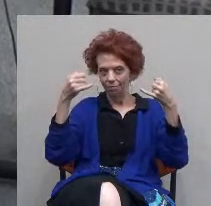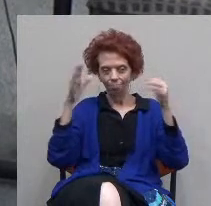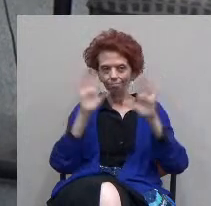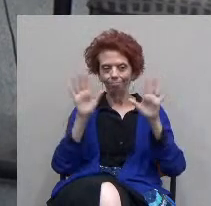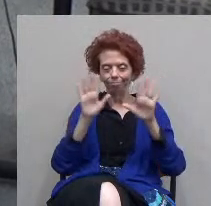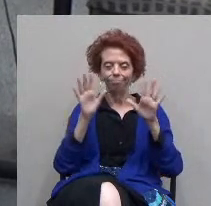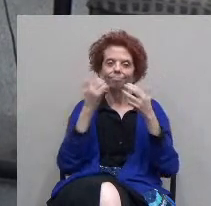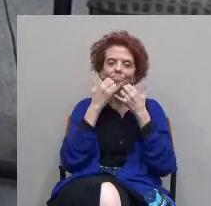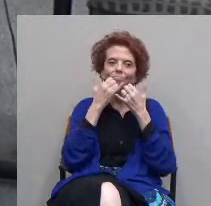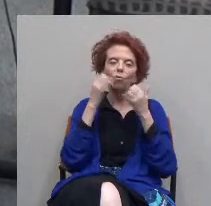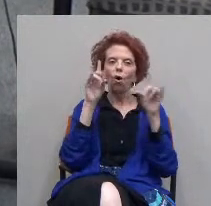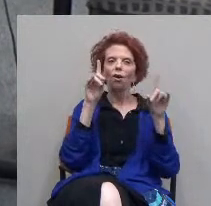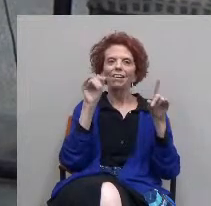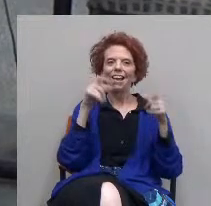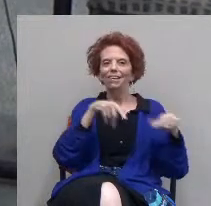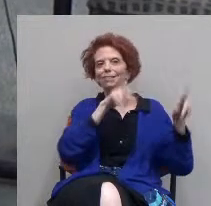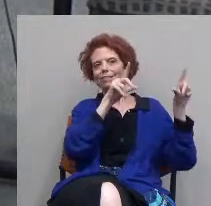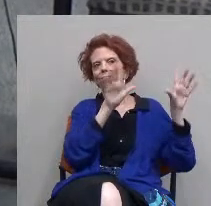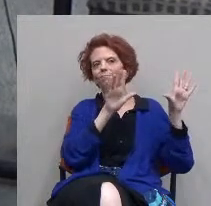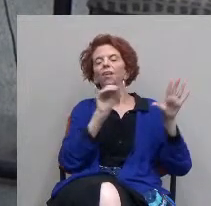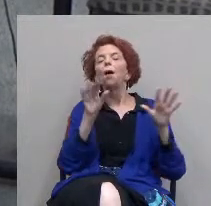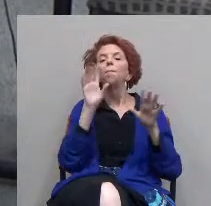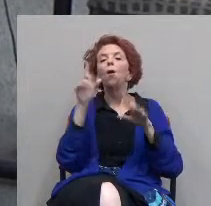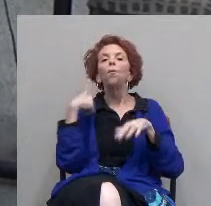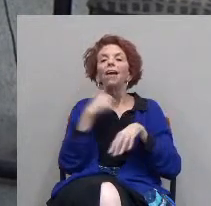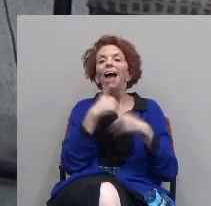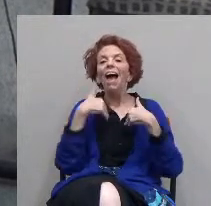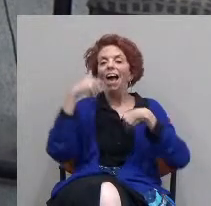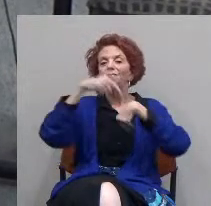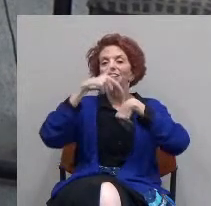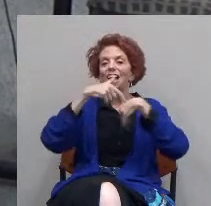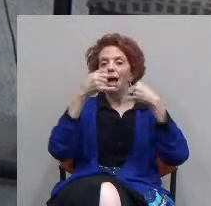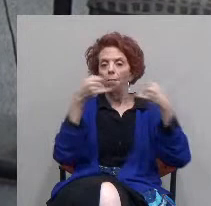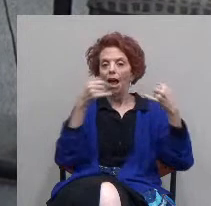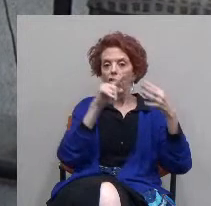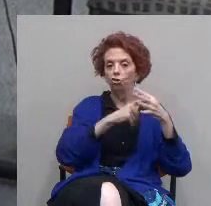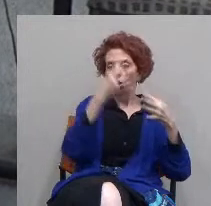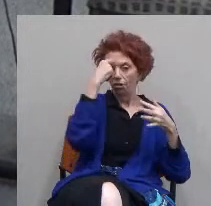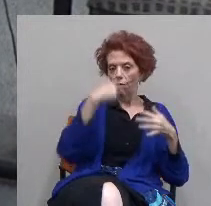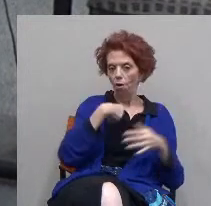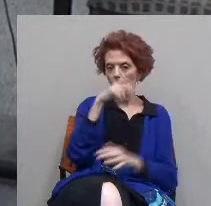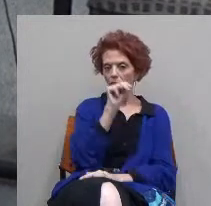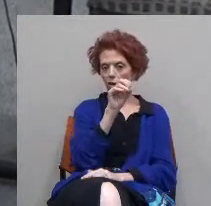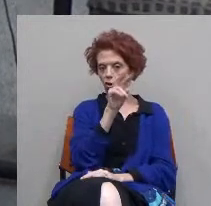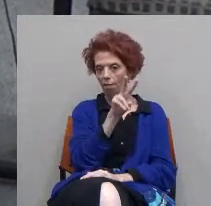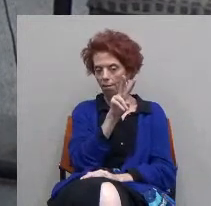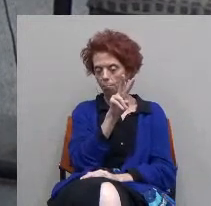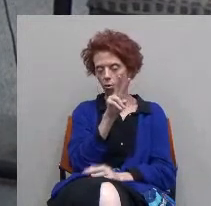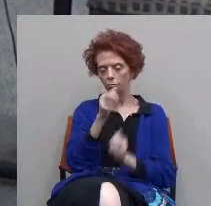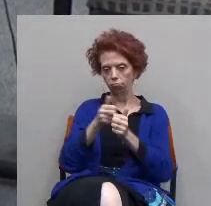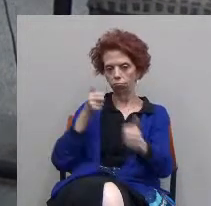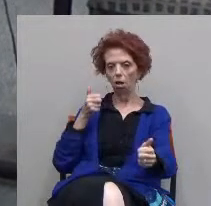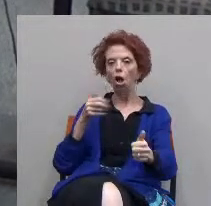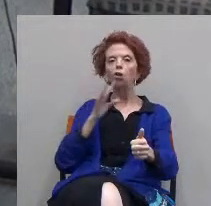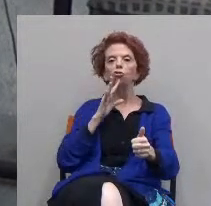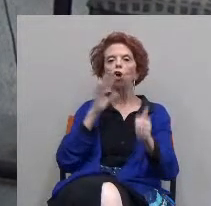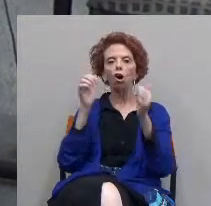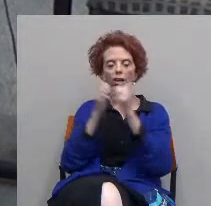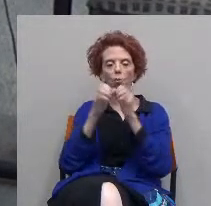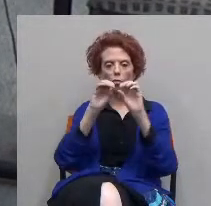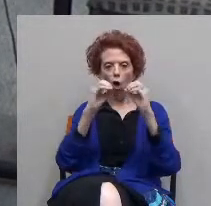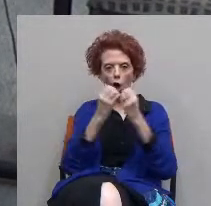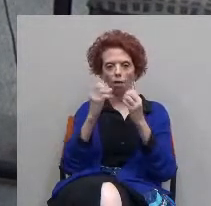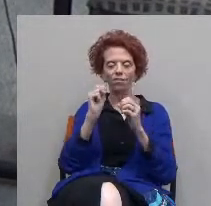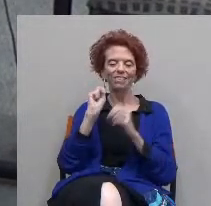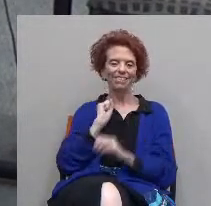that's the dates. Okay. The timeline starts really for me in November, so that far out, talking with our office staff